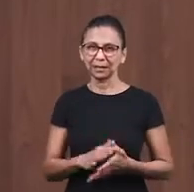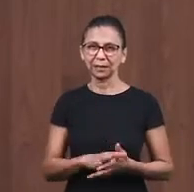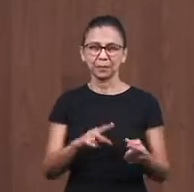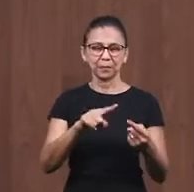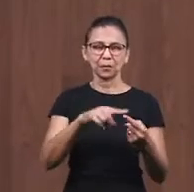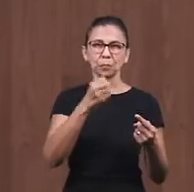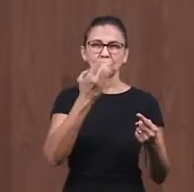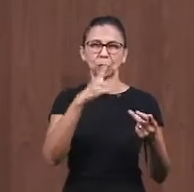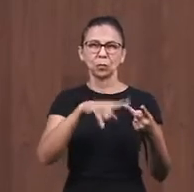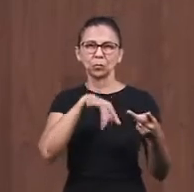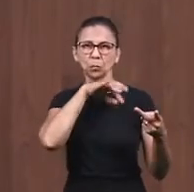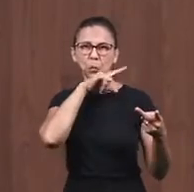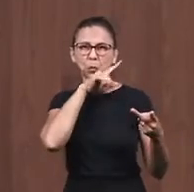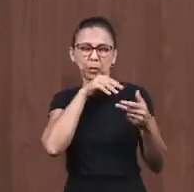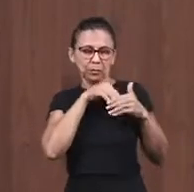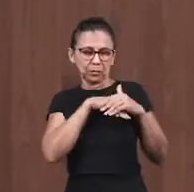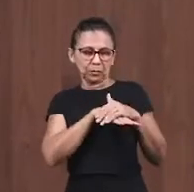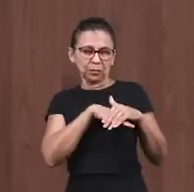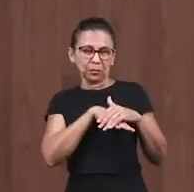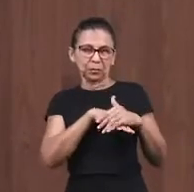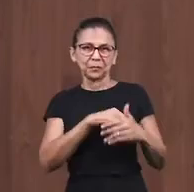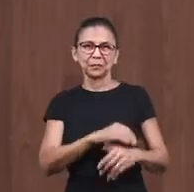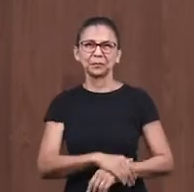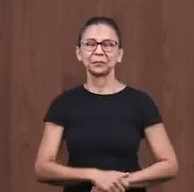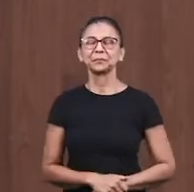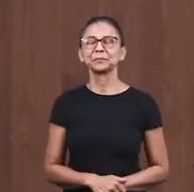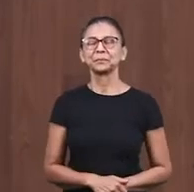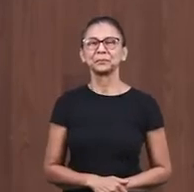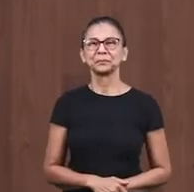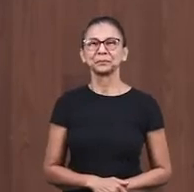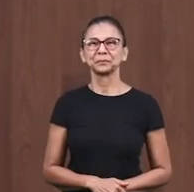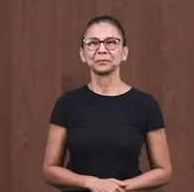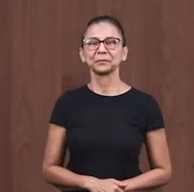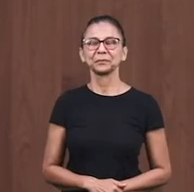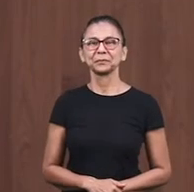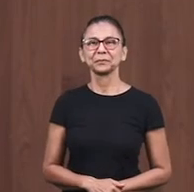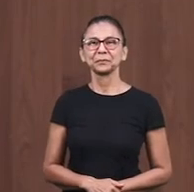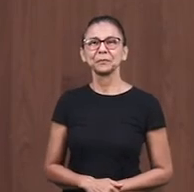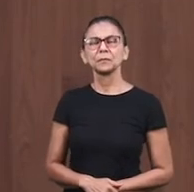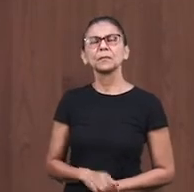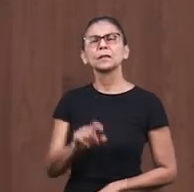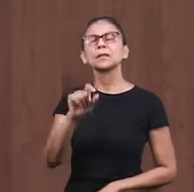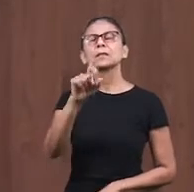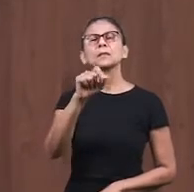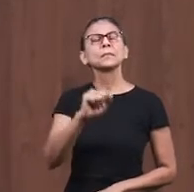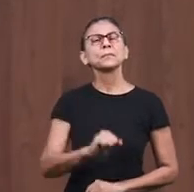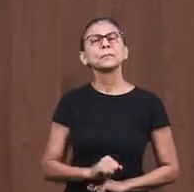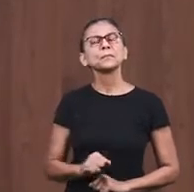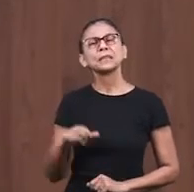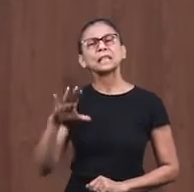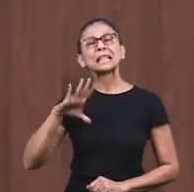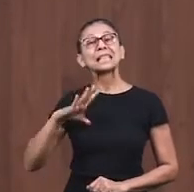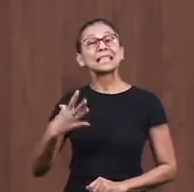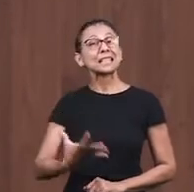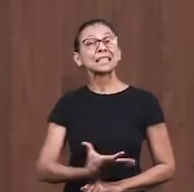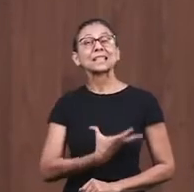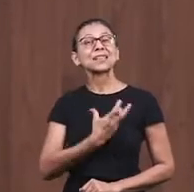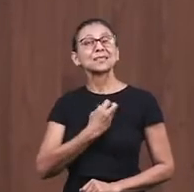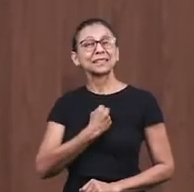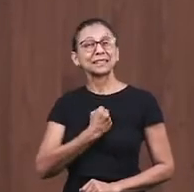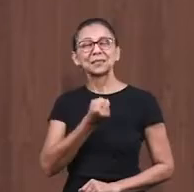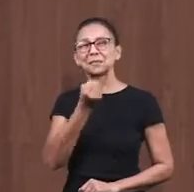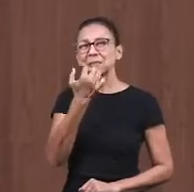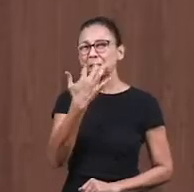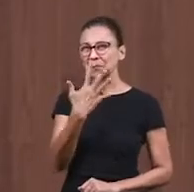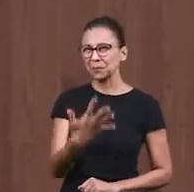and bad deposit, I want to know if you have learned. Let's go. Our salvation, which is